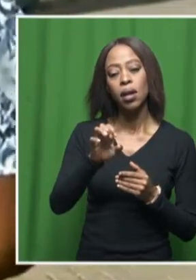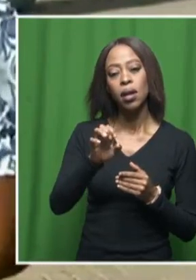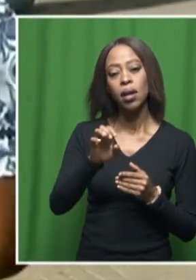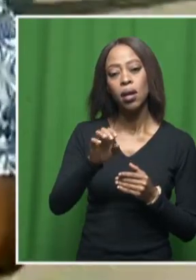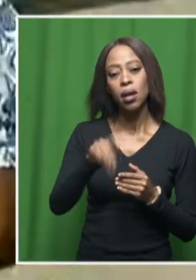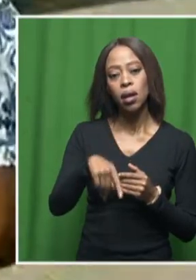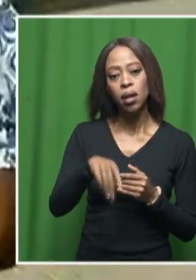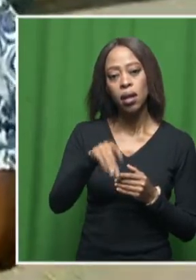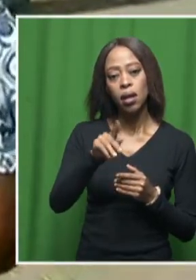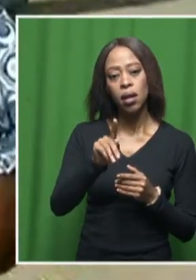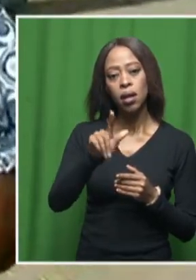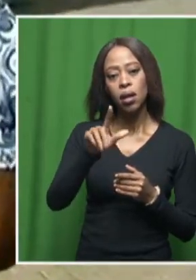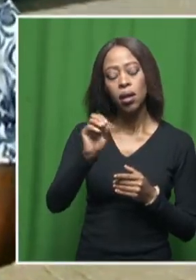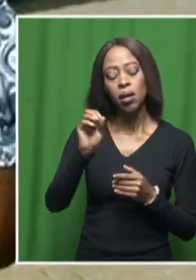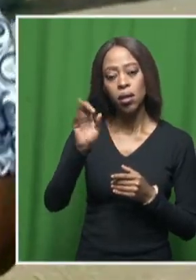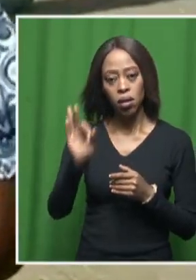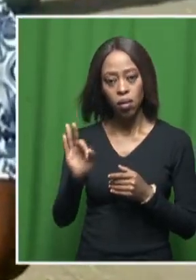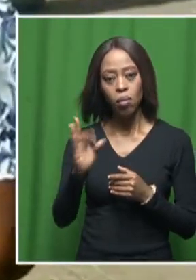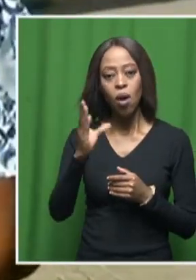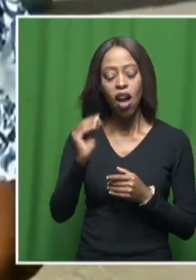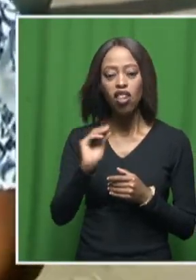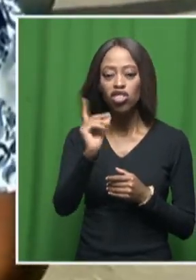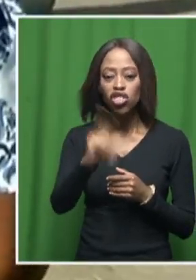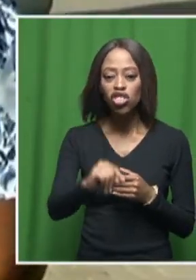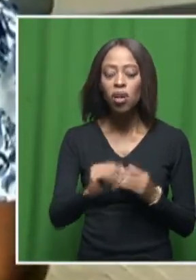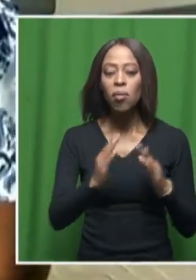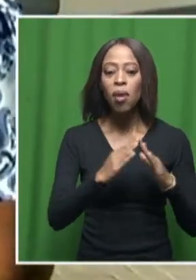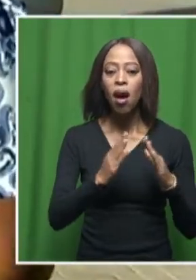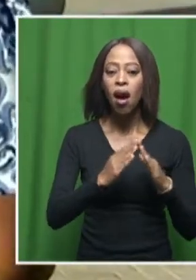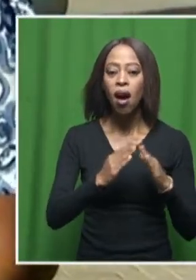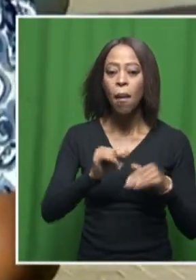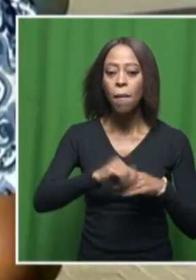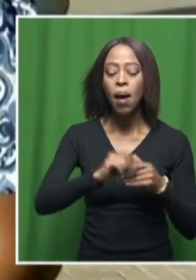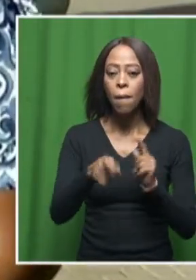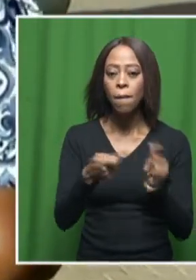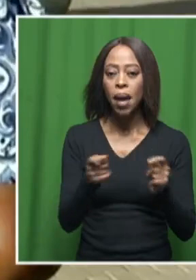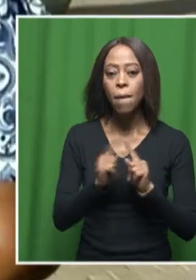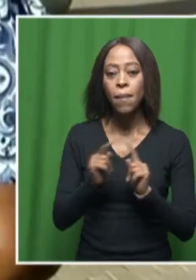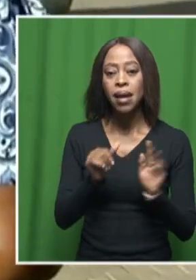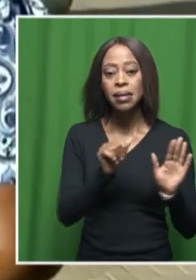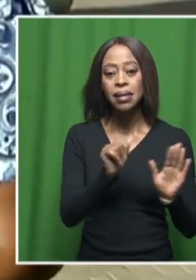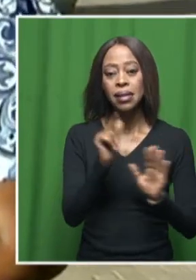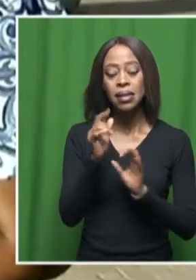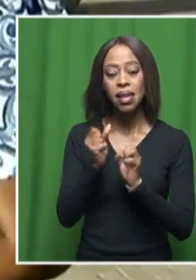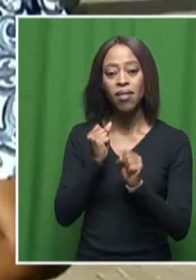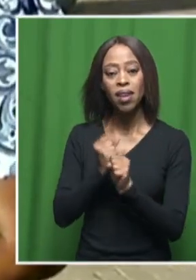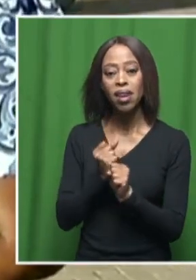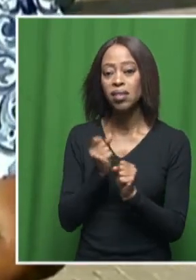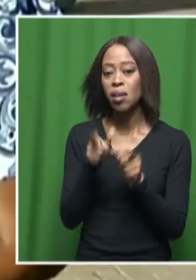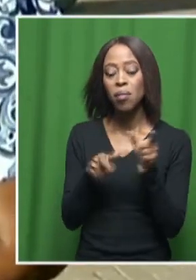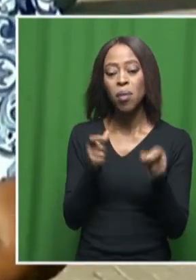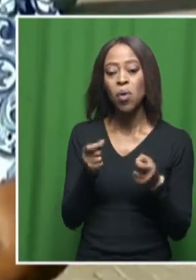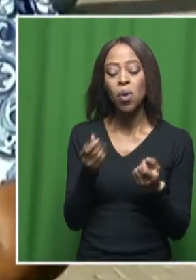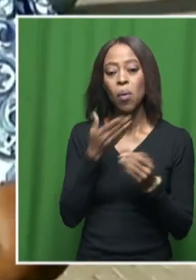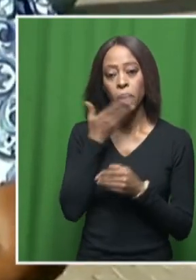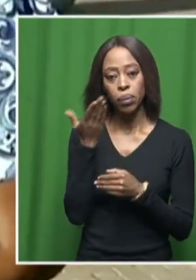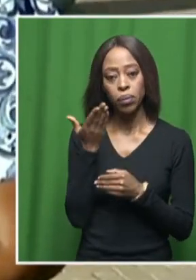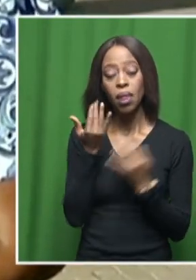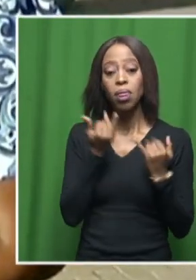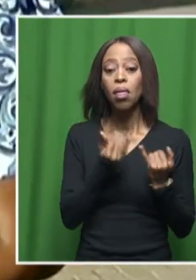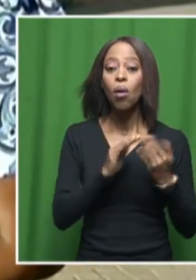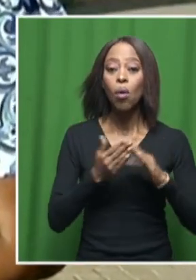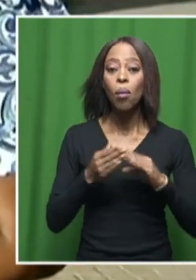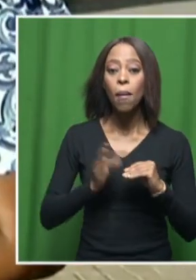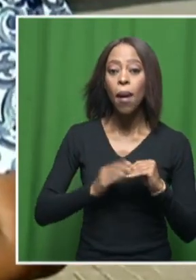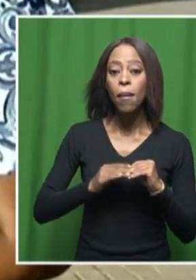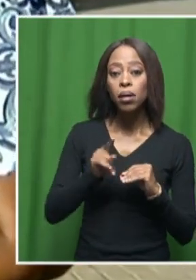this low-cost housing to rent, where it's been vacant for the past 6 to 7 years, where the residents of that